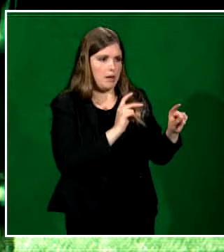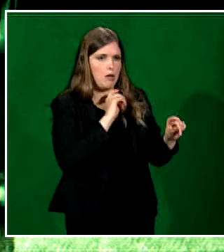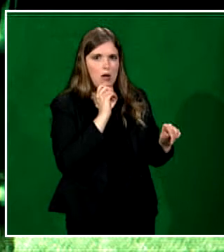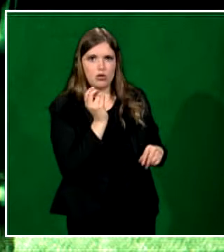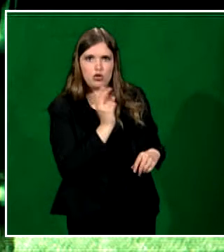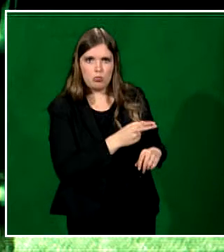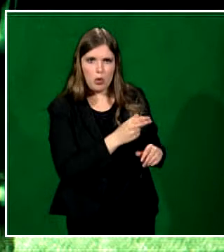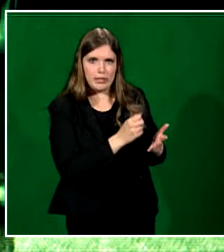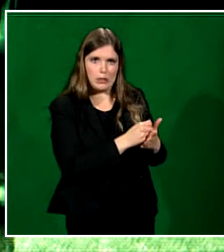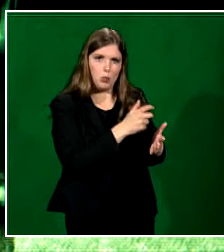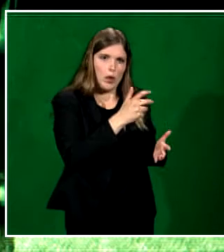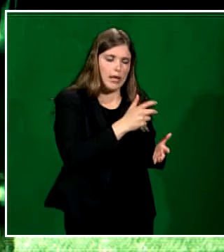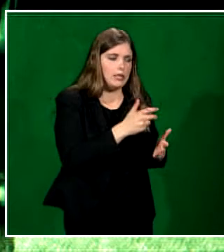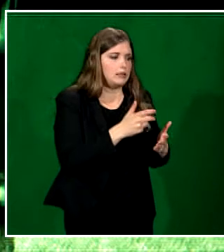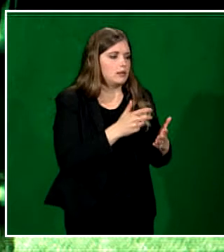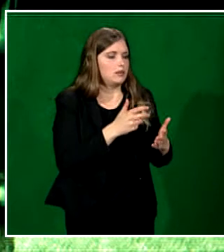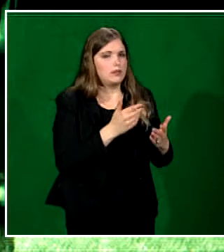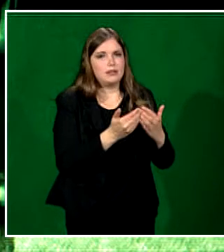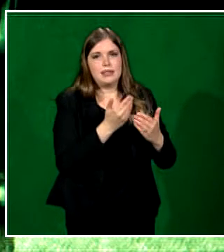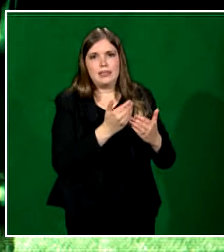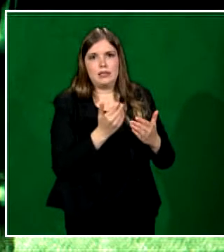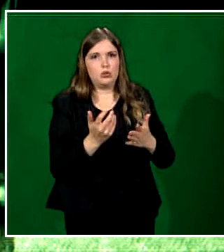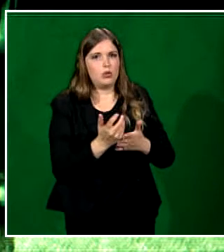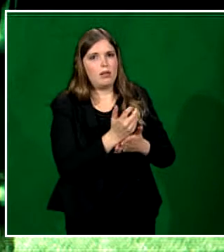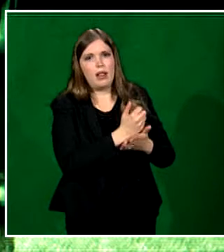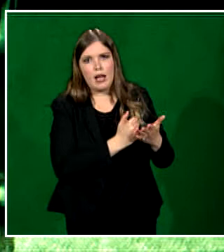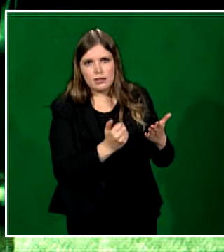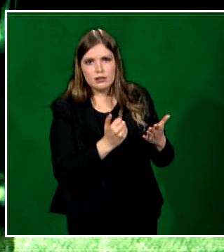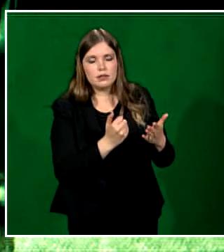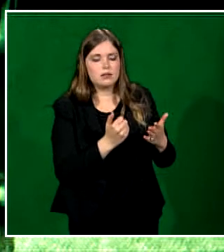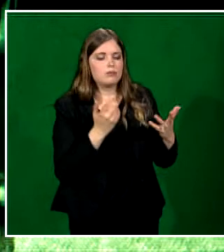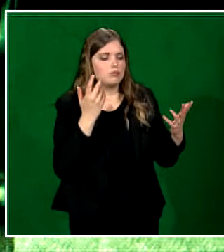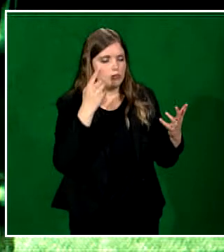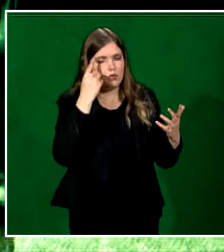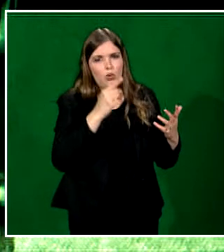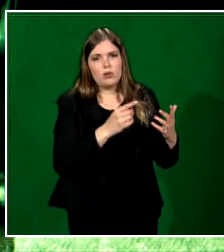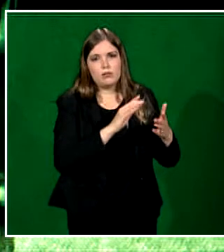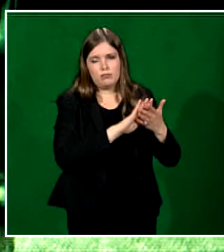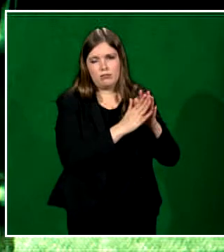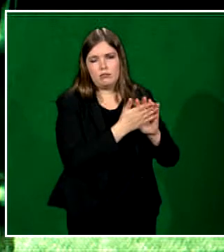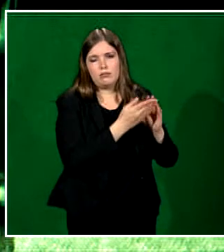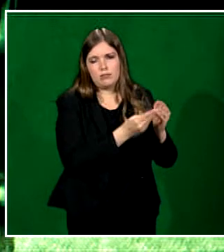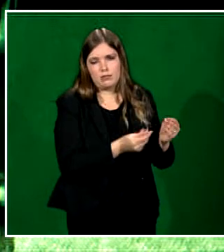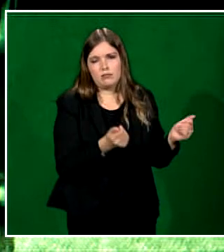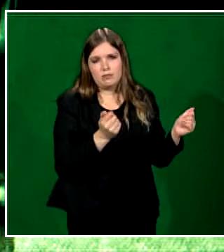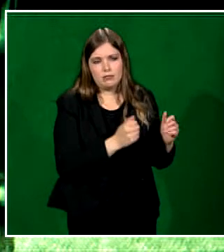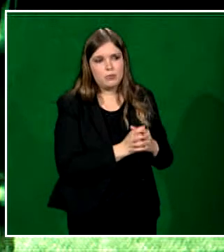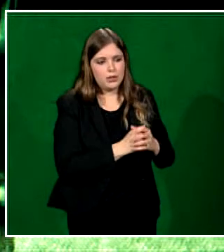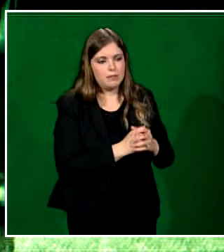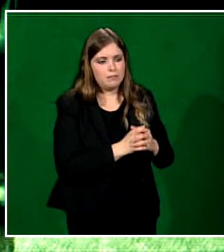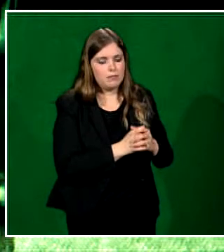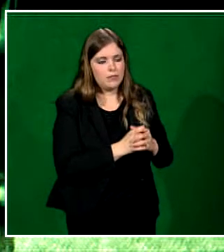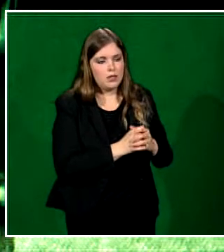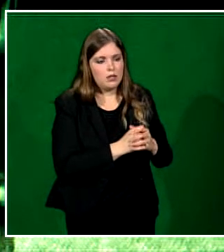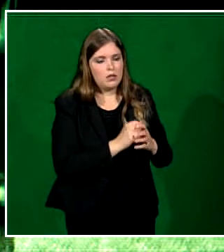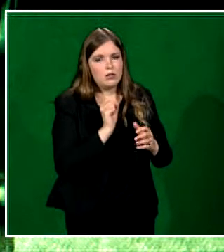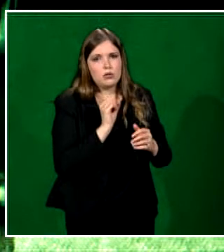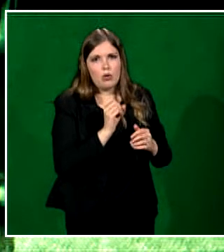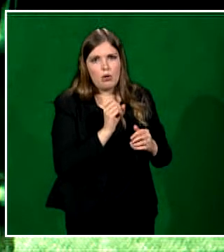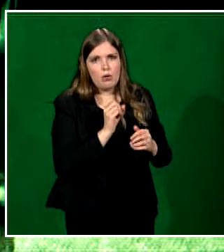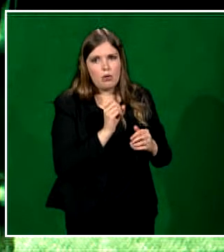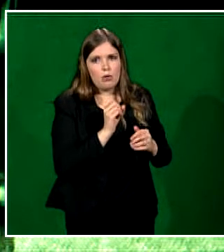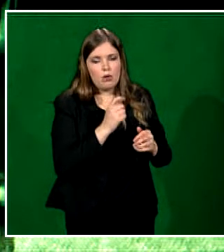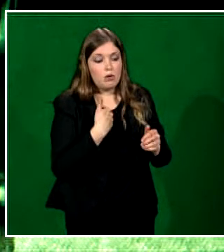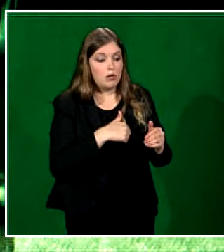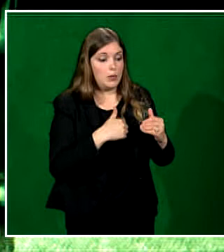waste, so it's easily collected and utilized in composting. So we do not have any fixed